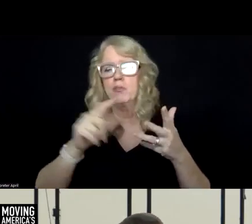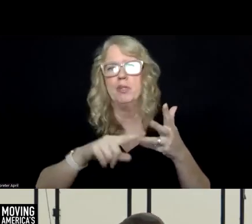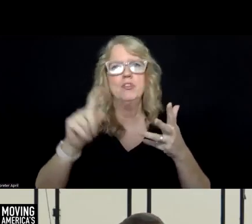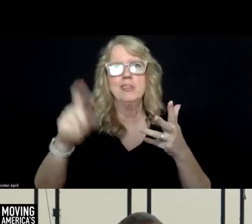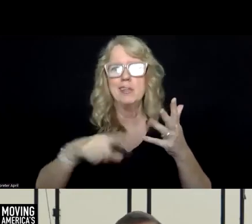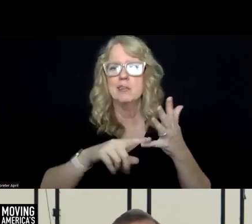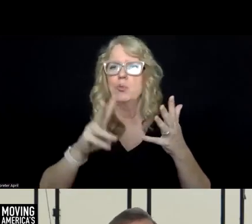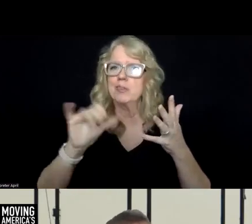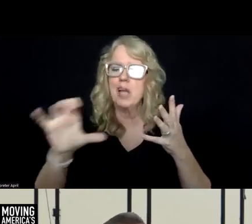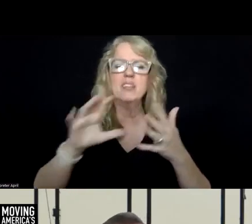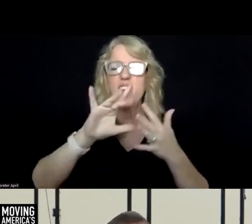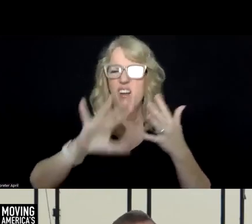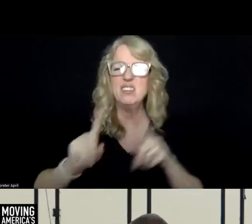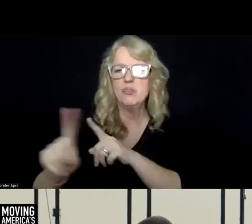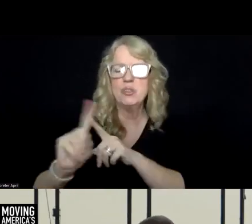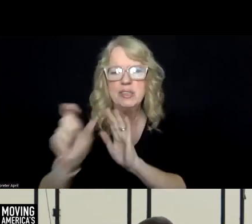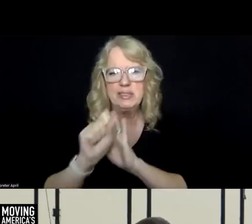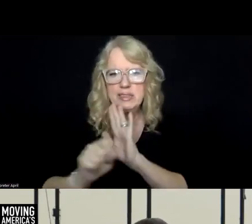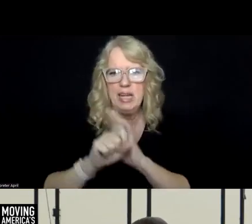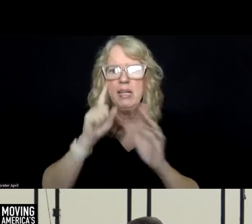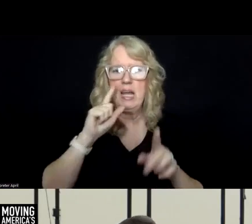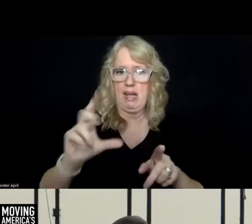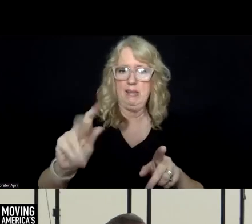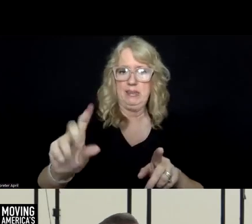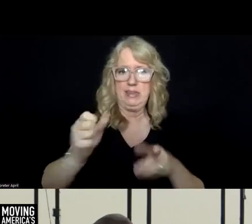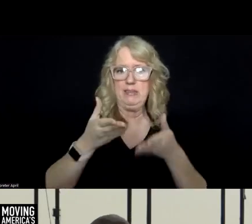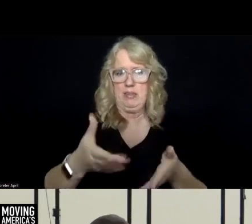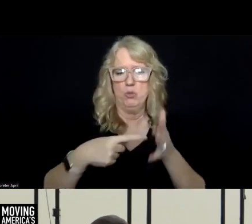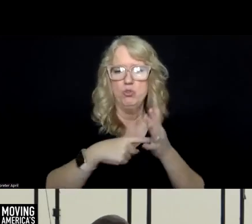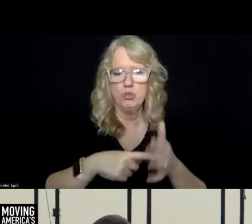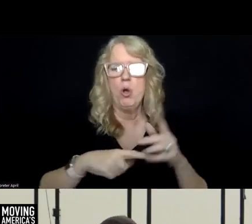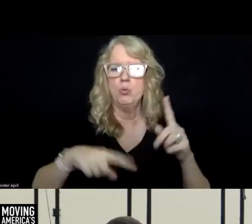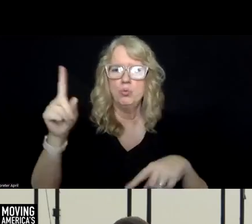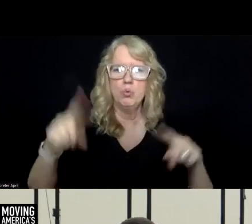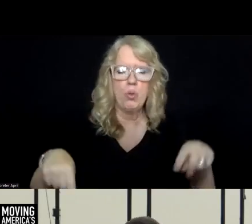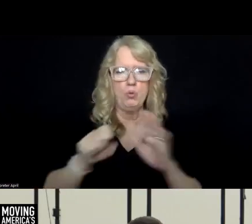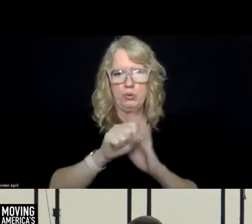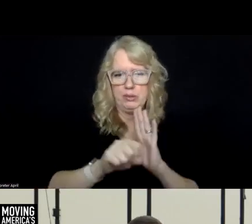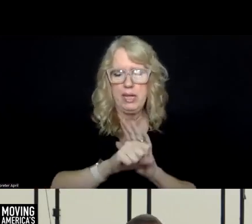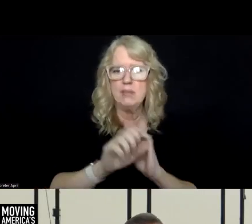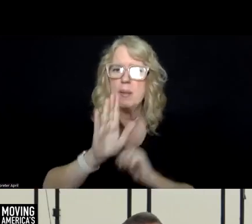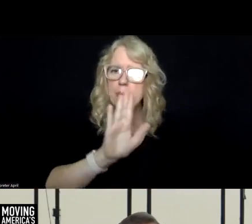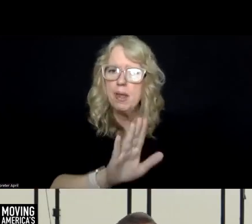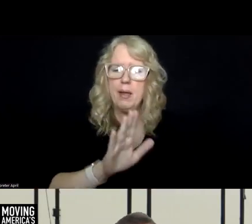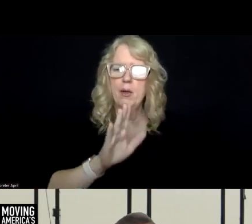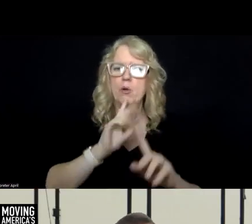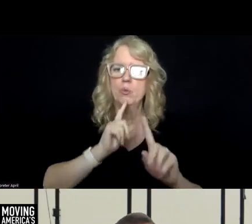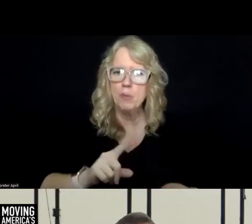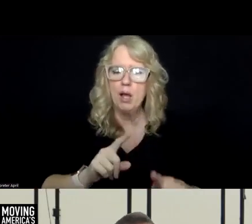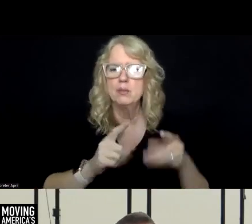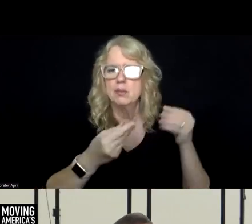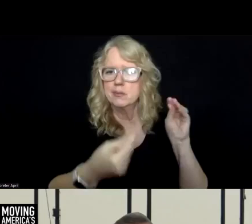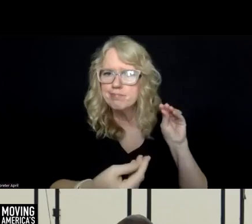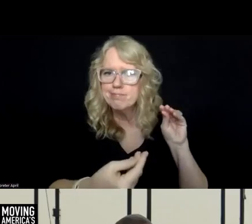and Wisconsin. And it has those links in there to those states' directives and documents